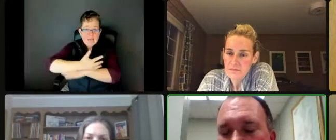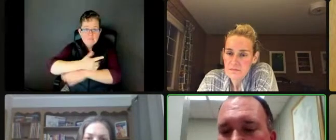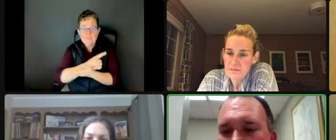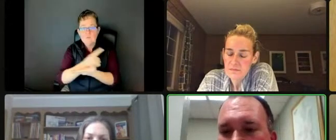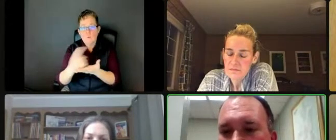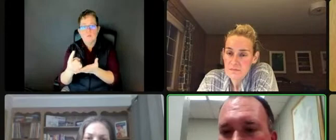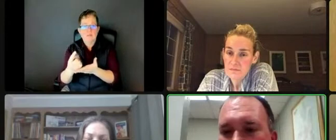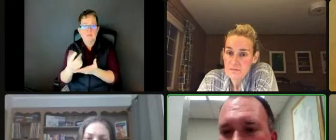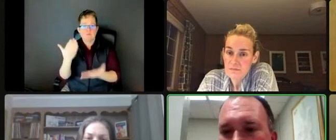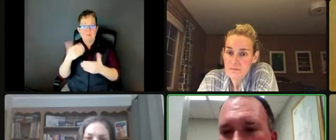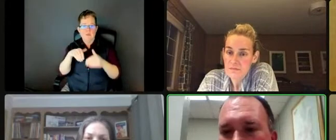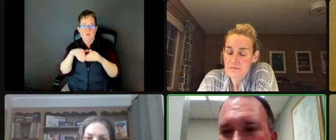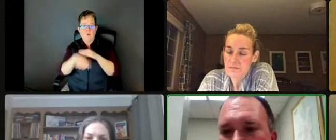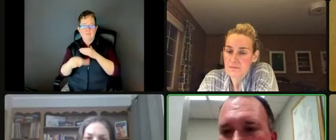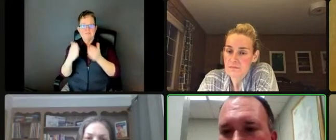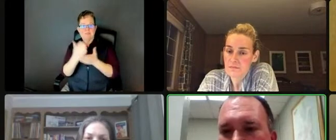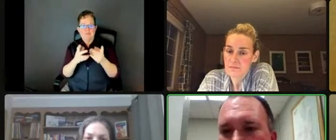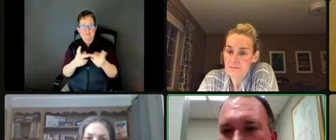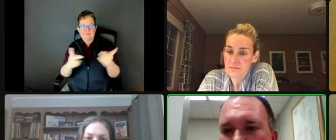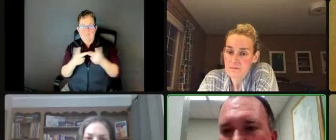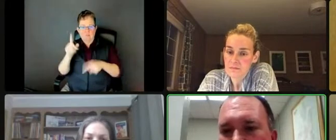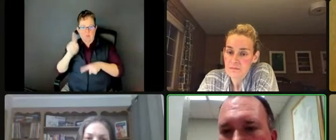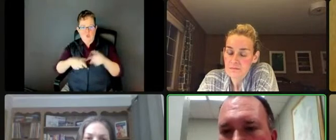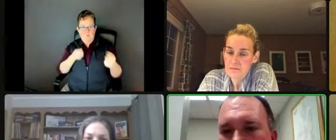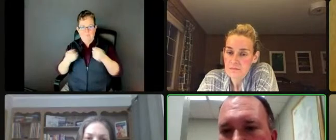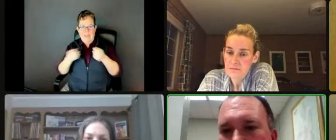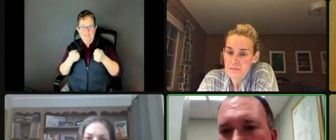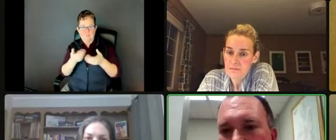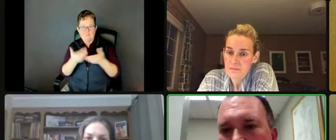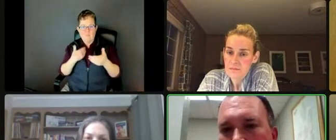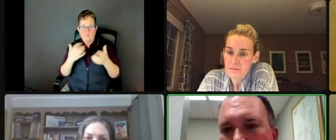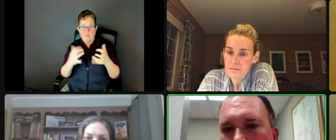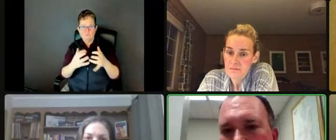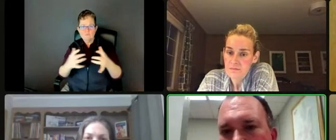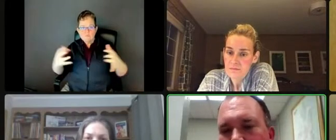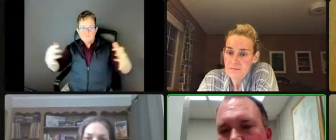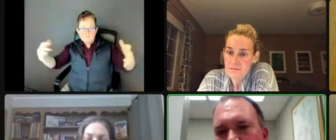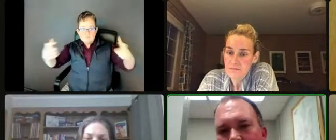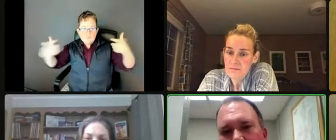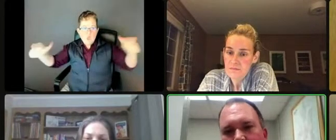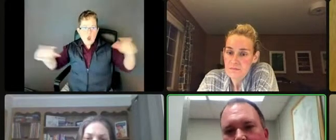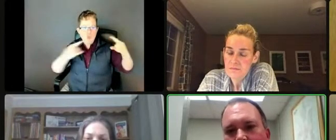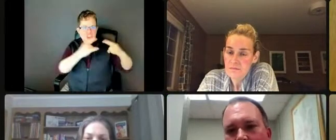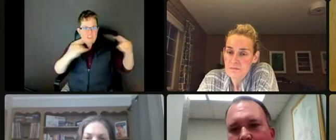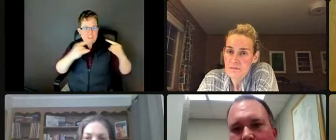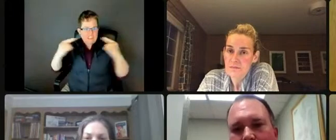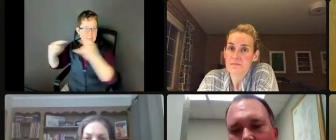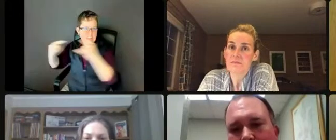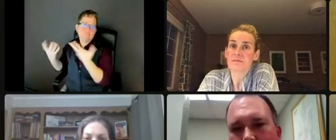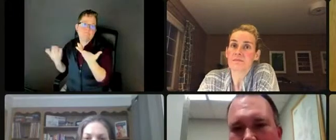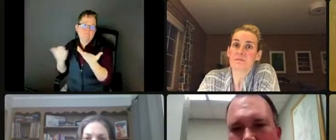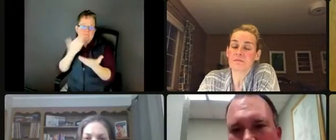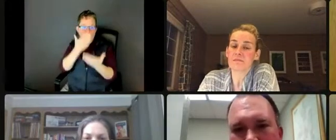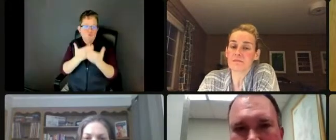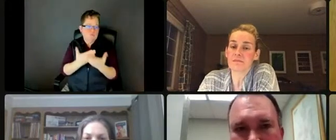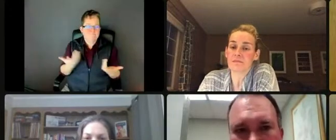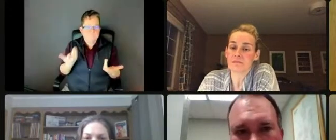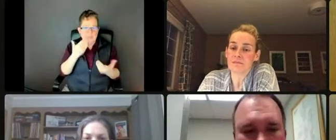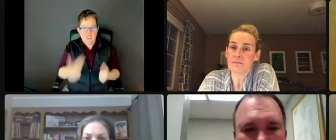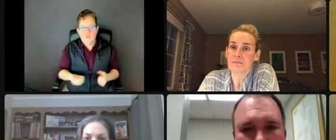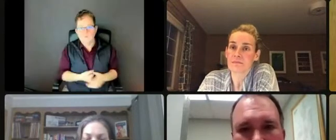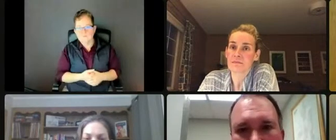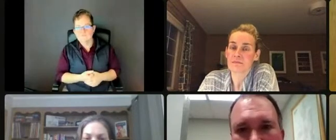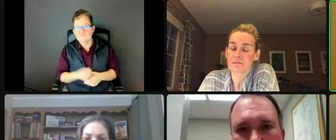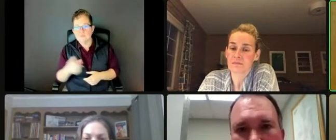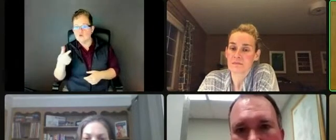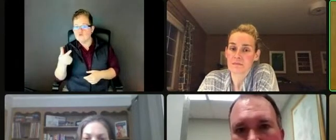and maybe get to some of these unmanaged areas before they get so large. Yeah. Sounds good. Thank you. We also